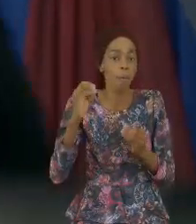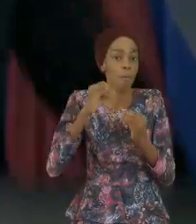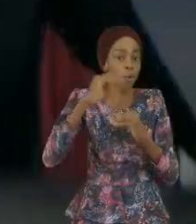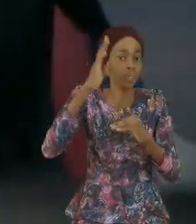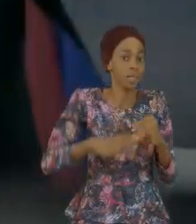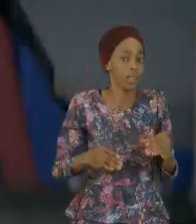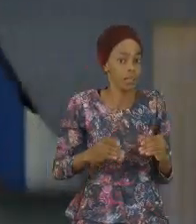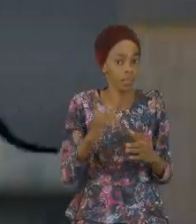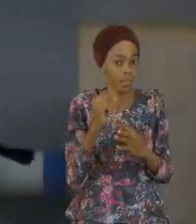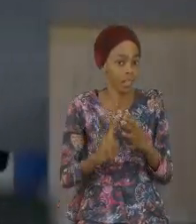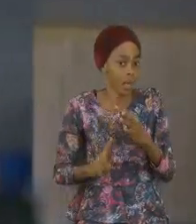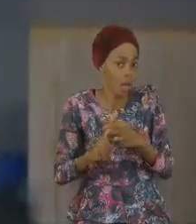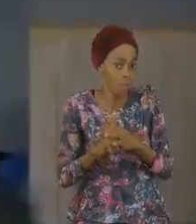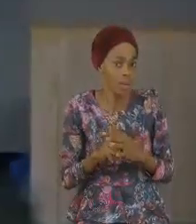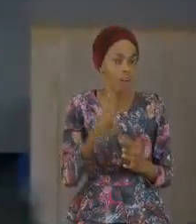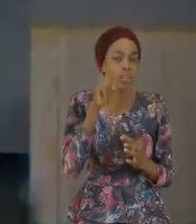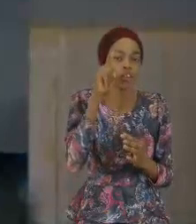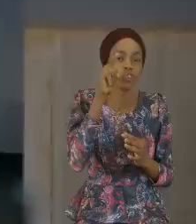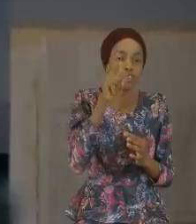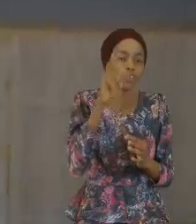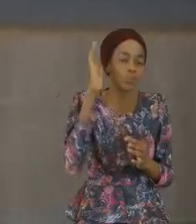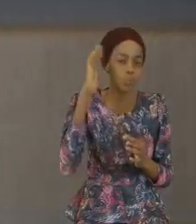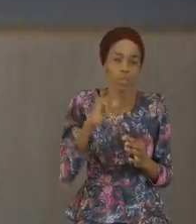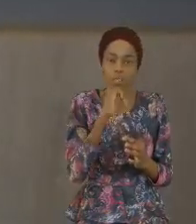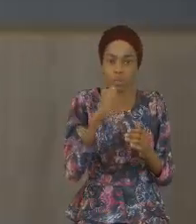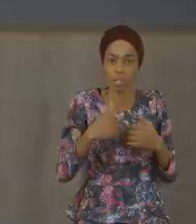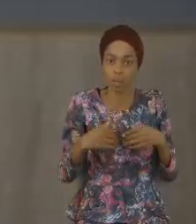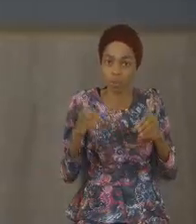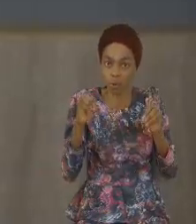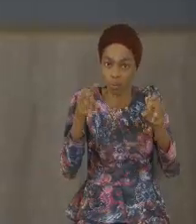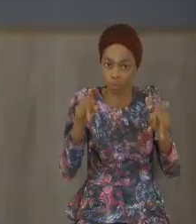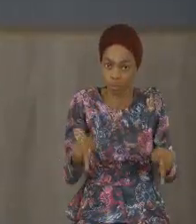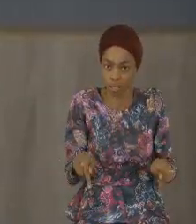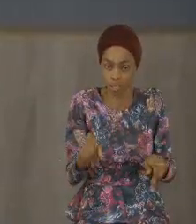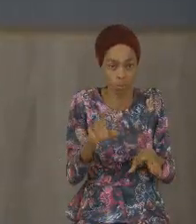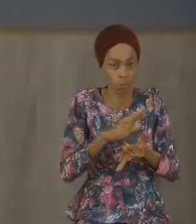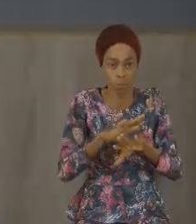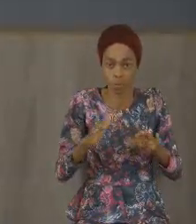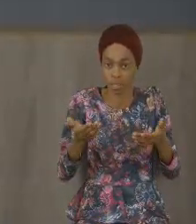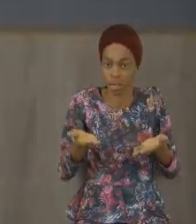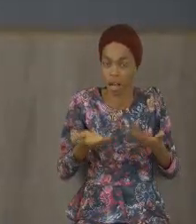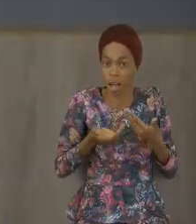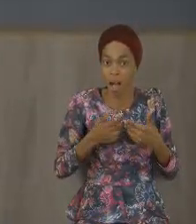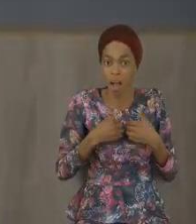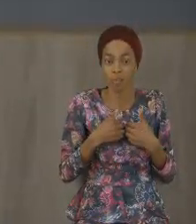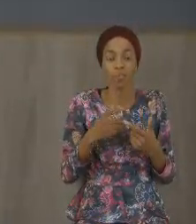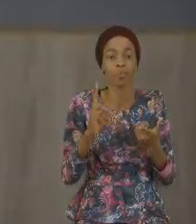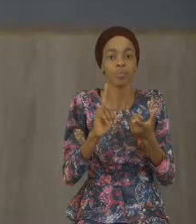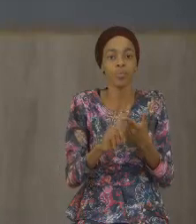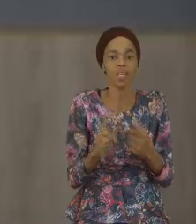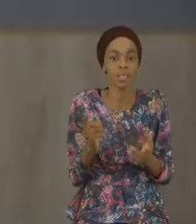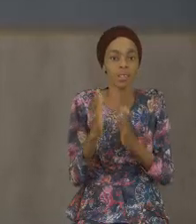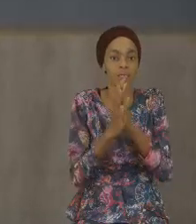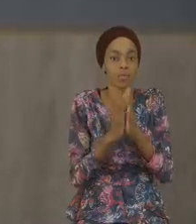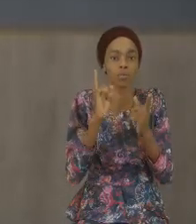appearance, you'll not have the chance and the drive and the acceleration, the speed to get